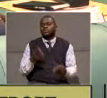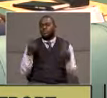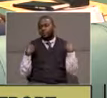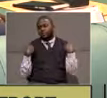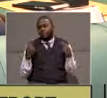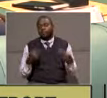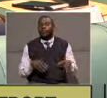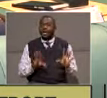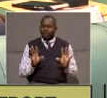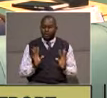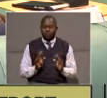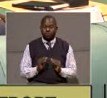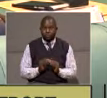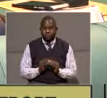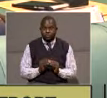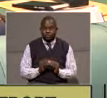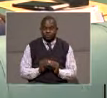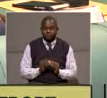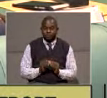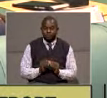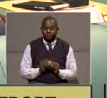I conclude that